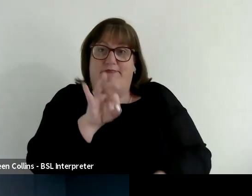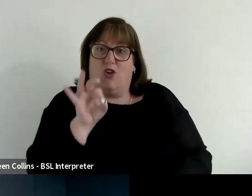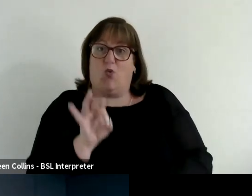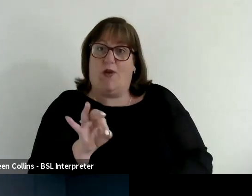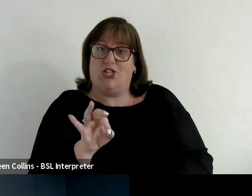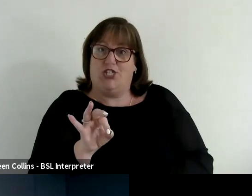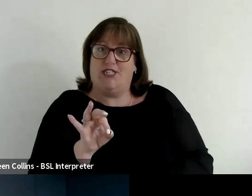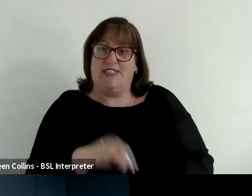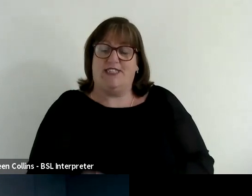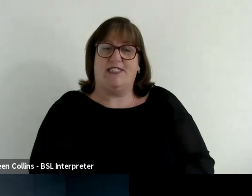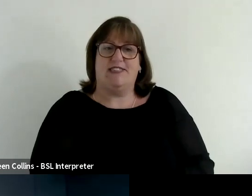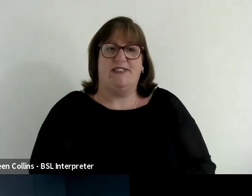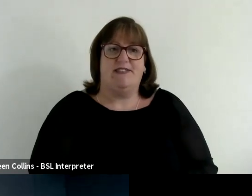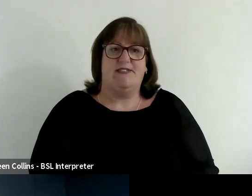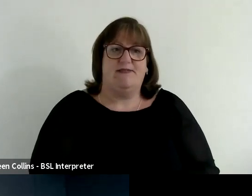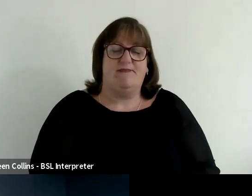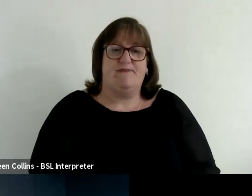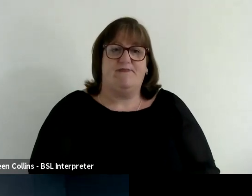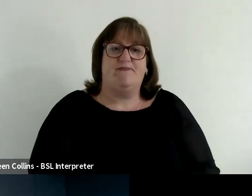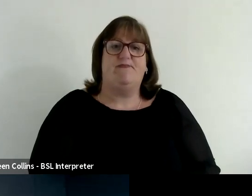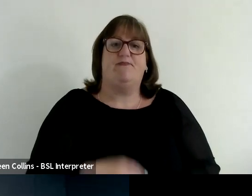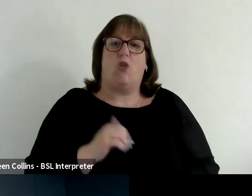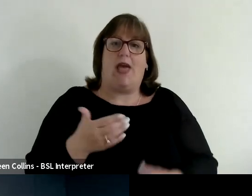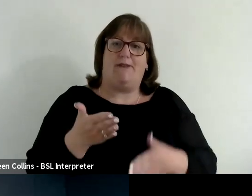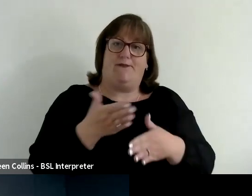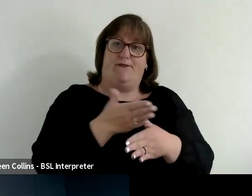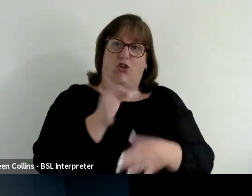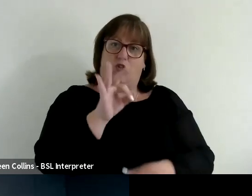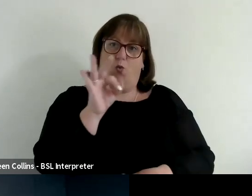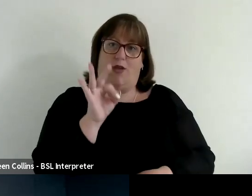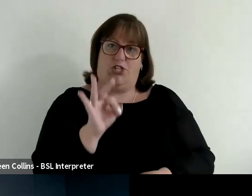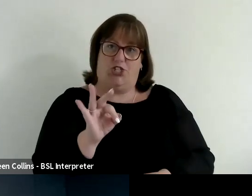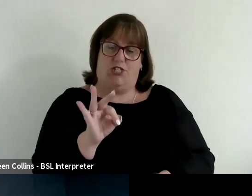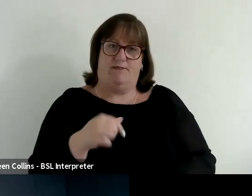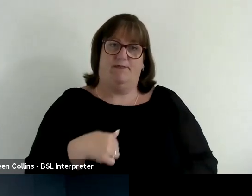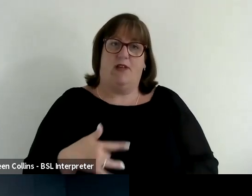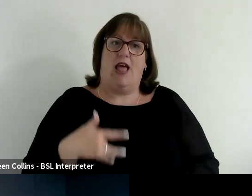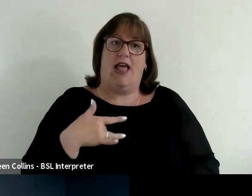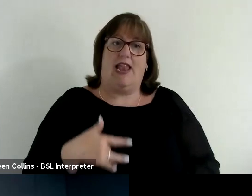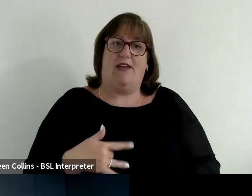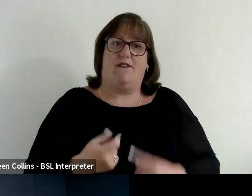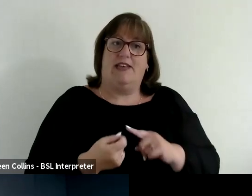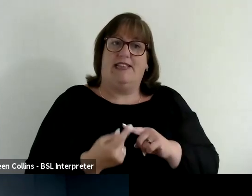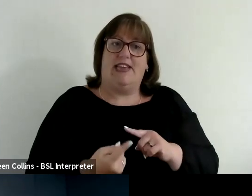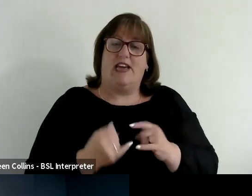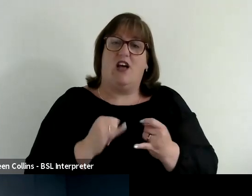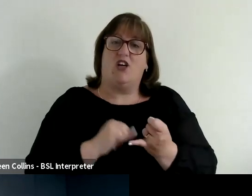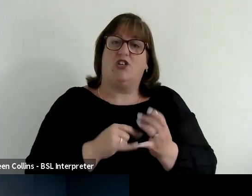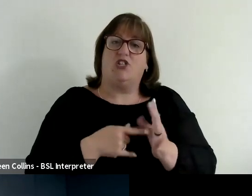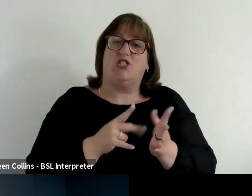with. So this is the first question from Karen. I live near Salford Media City, so she's in Manchester. That's good